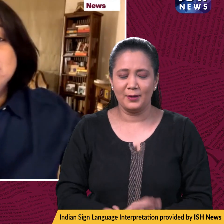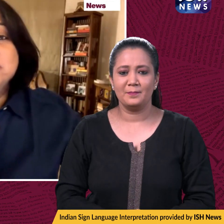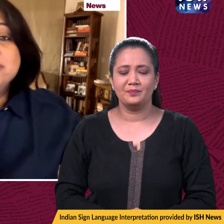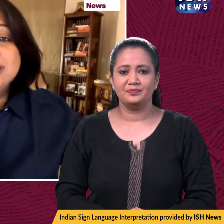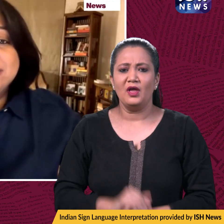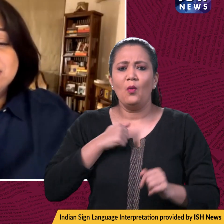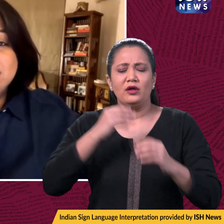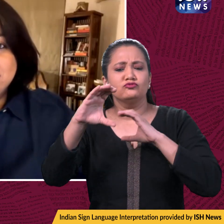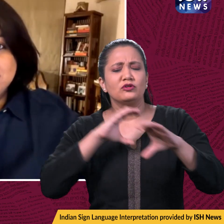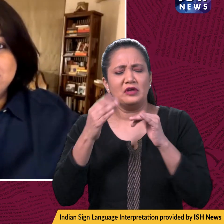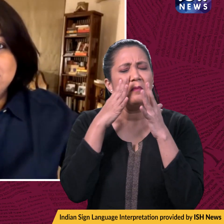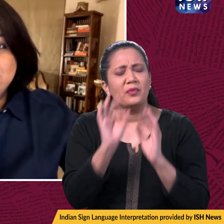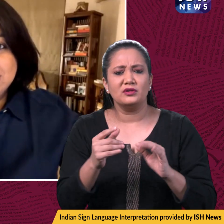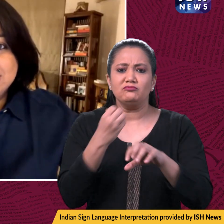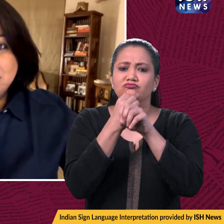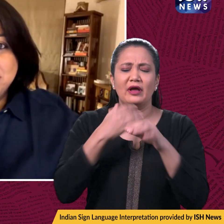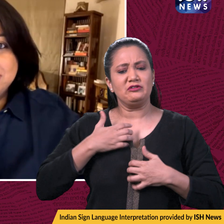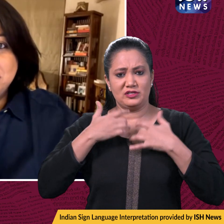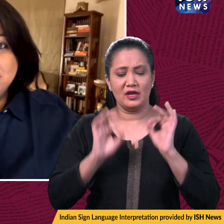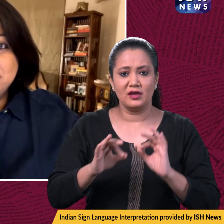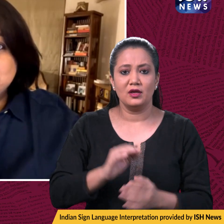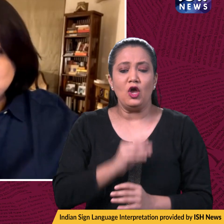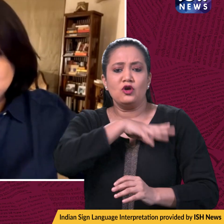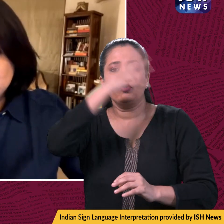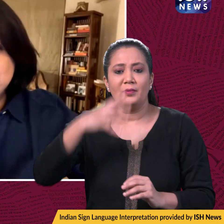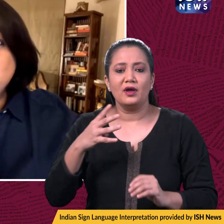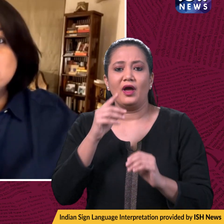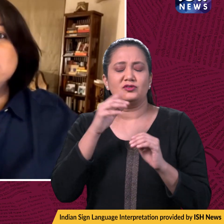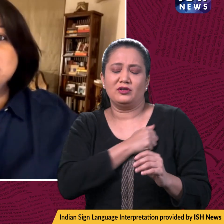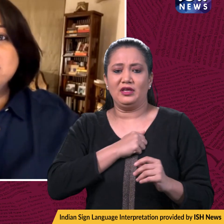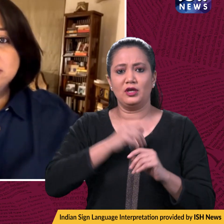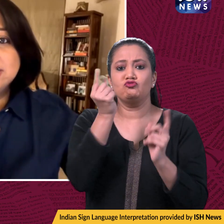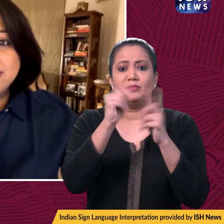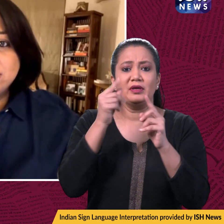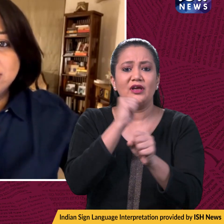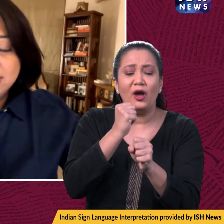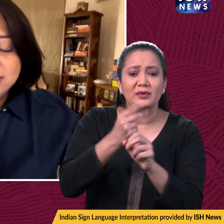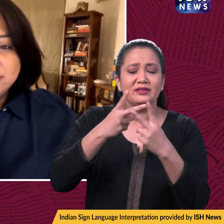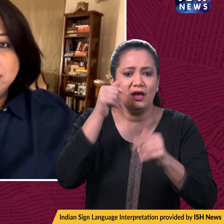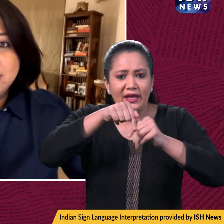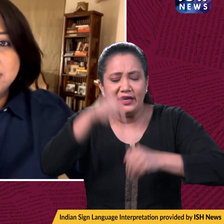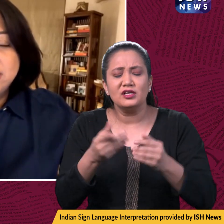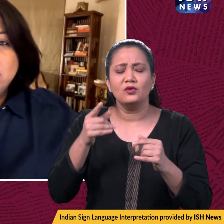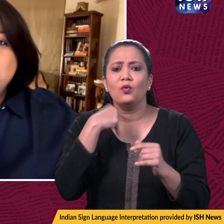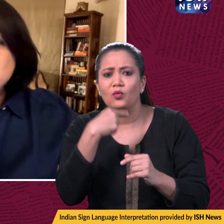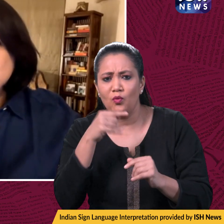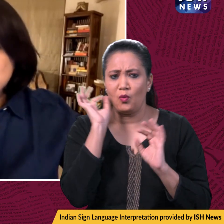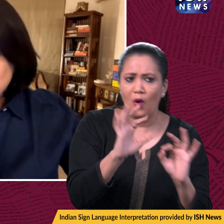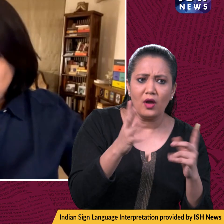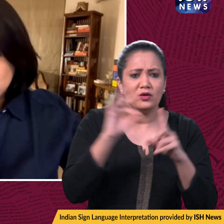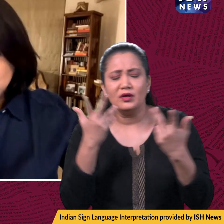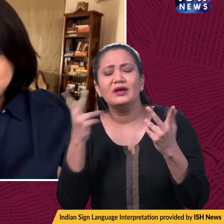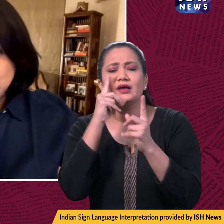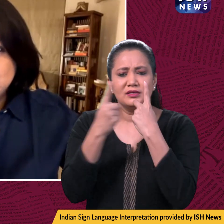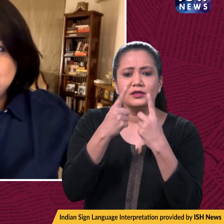news. We've done an interesting conversation on the latest updates coming out of Uttar Pradesh as it hots up now for the election to figure out who's